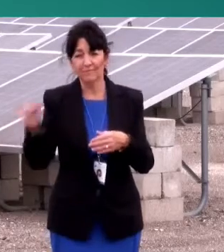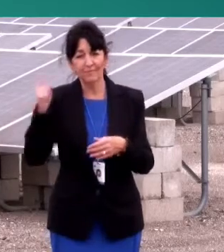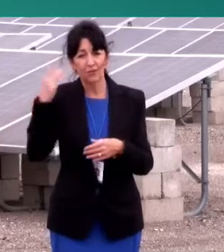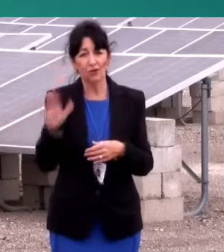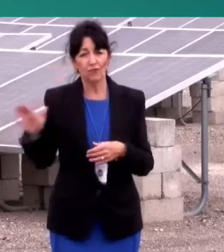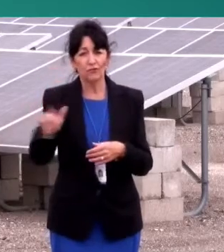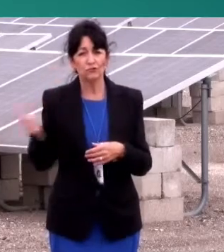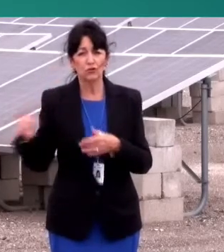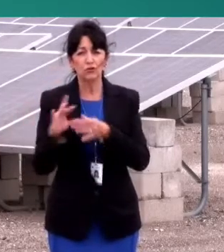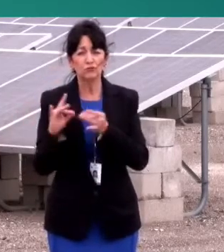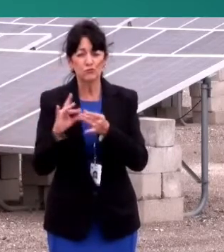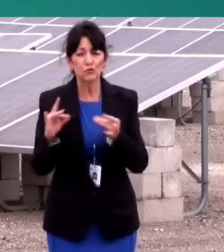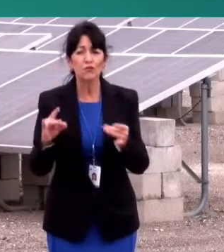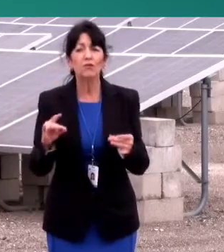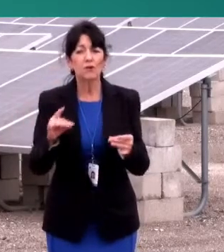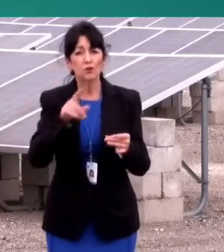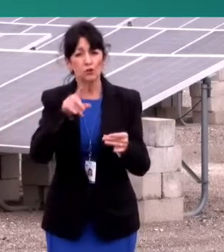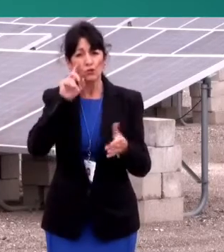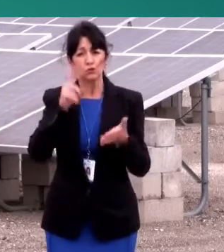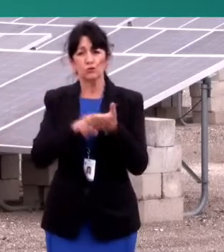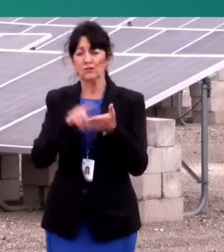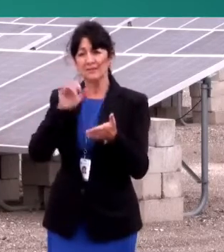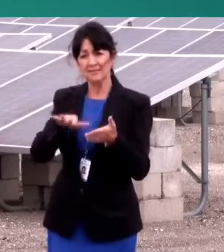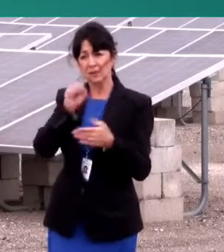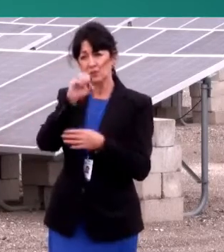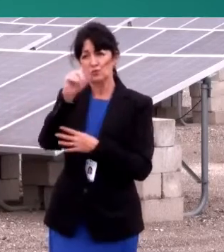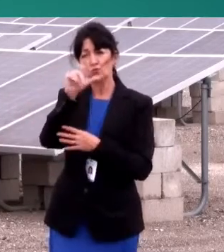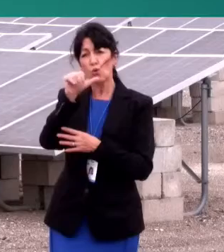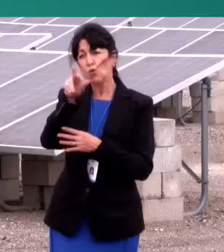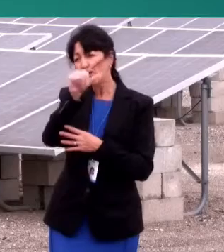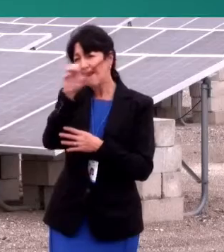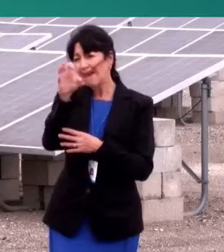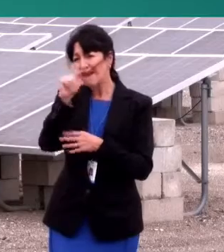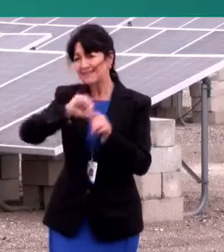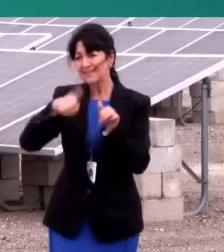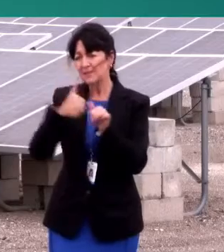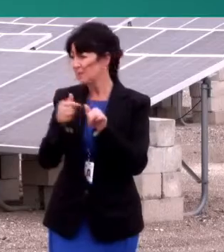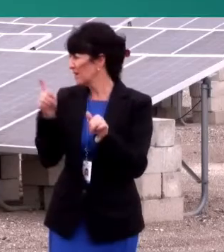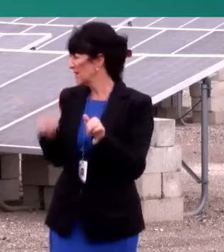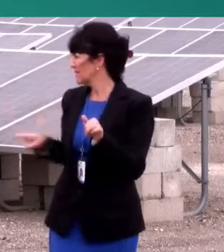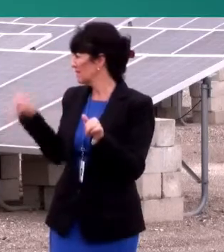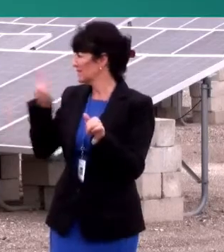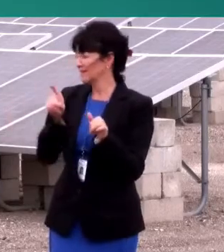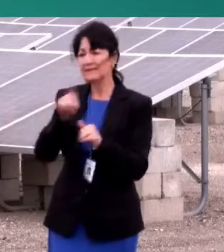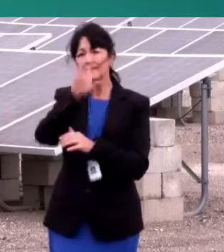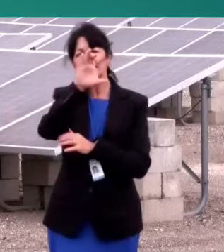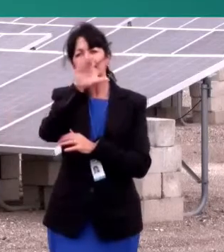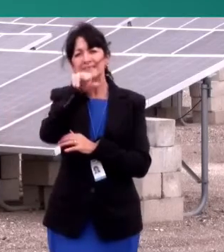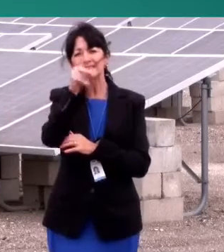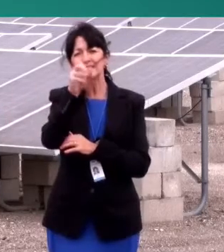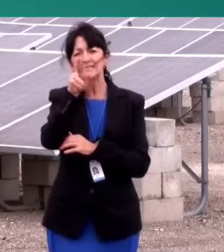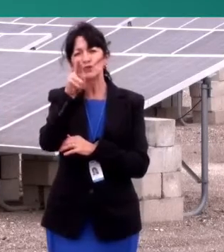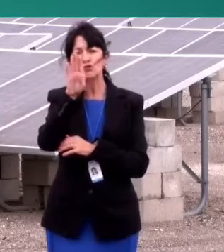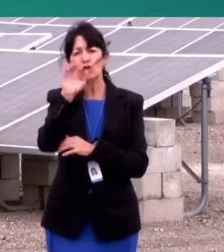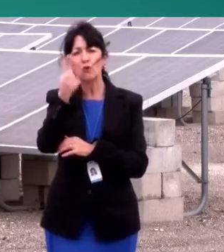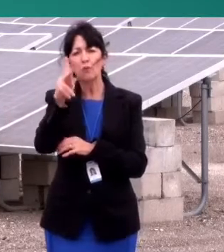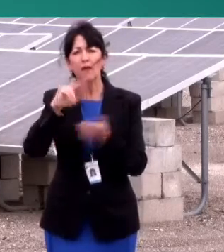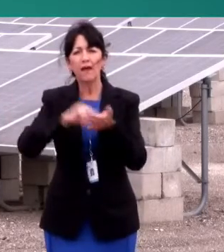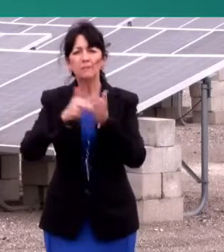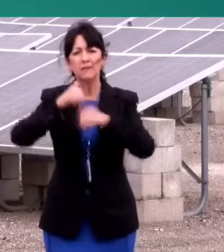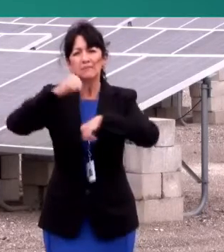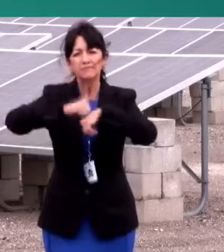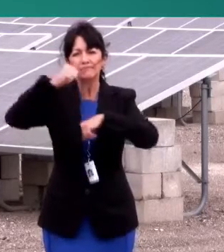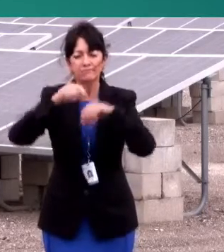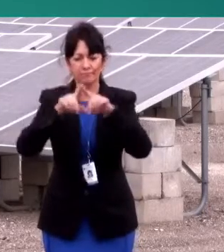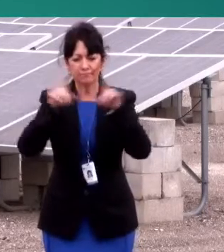is you will notice that the solar asset behind us has cinder blocks. It's ballasted. Most solar projects, ground-mounted solar